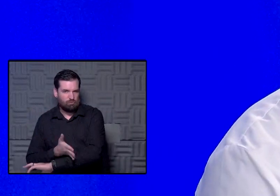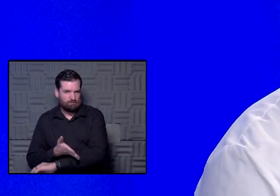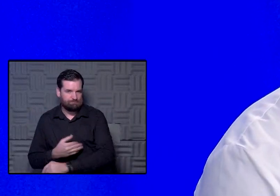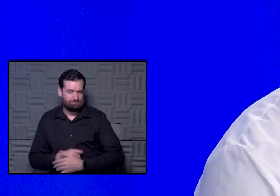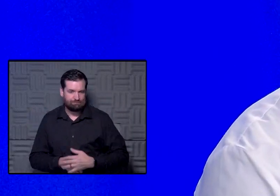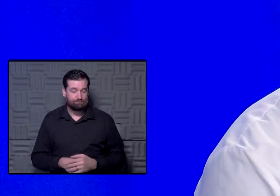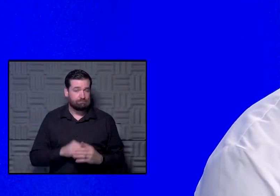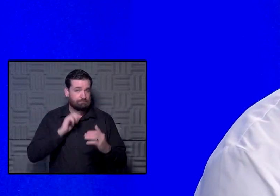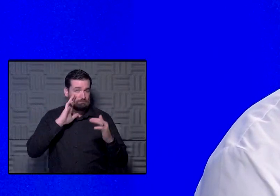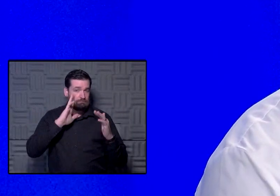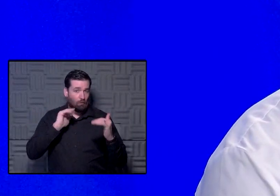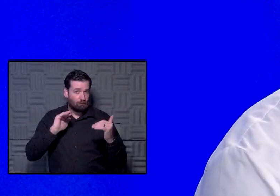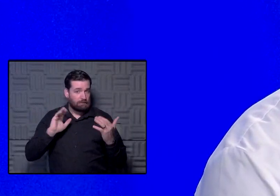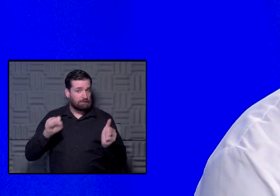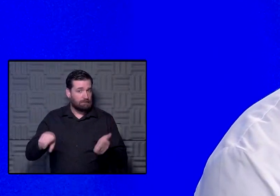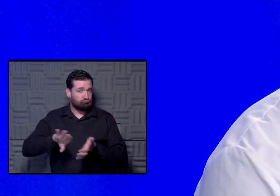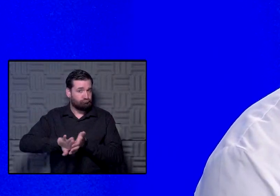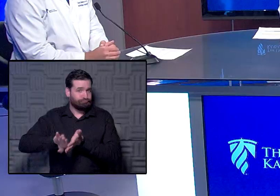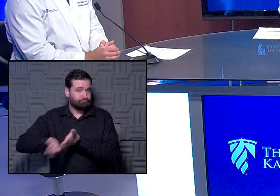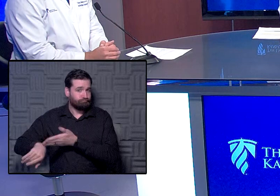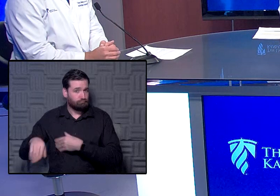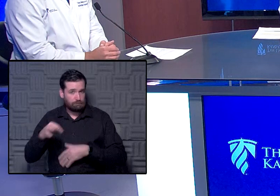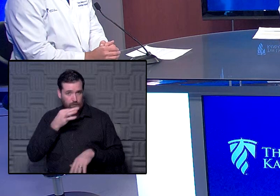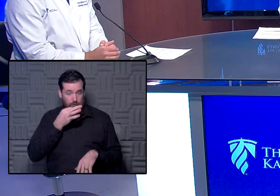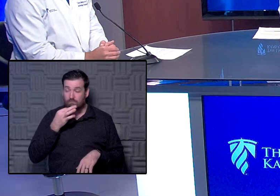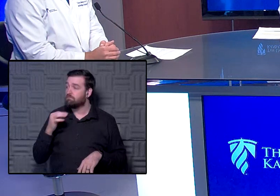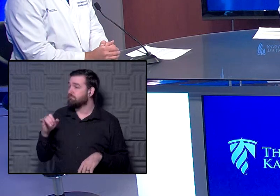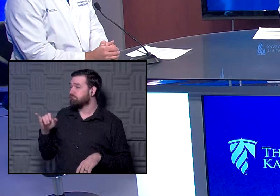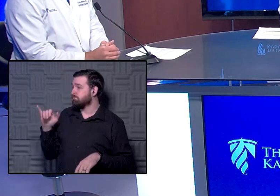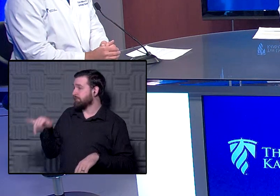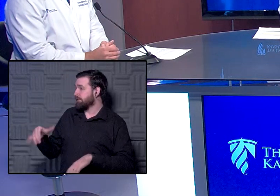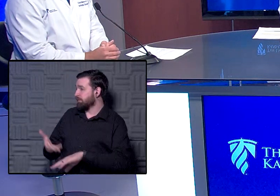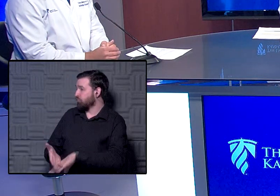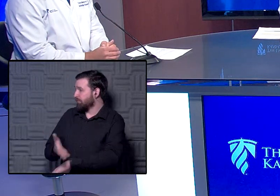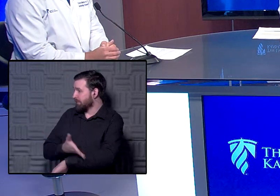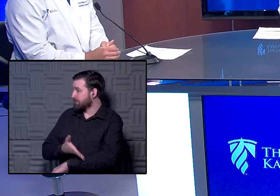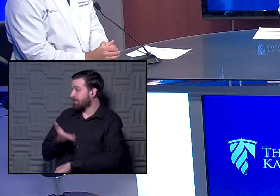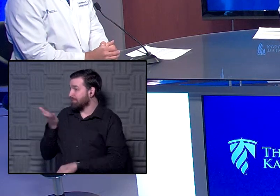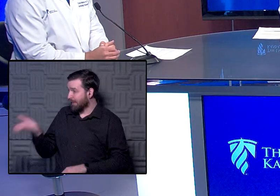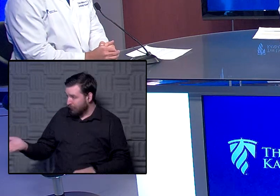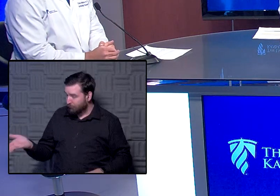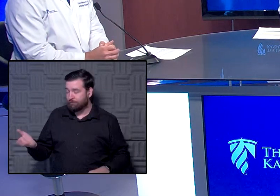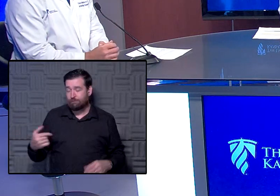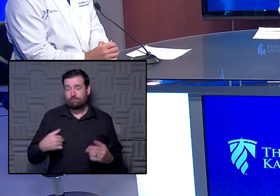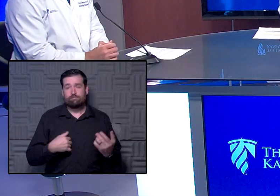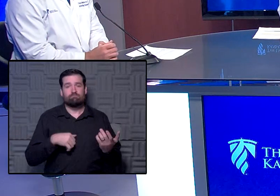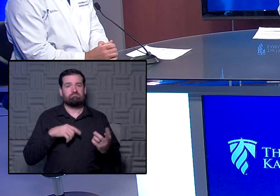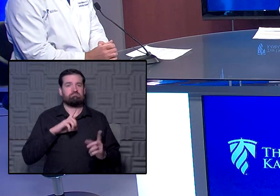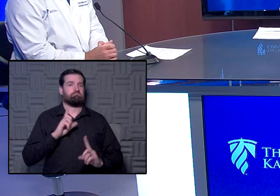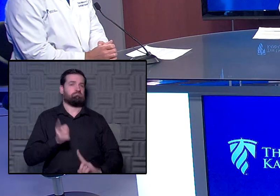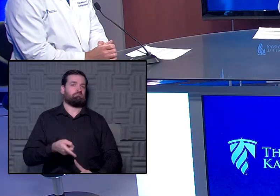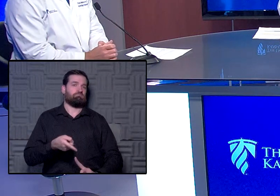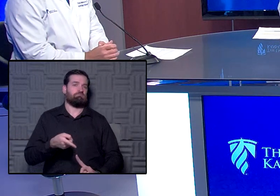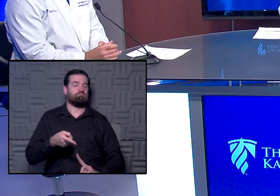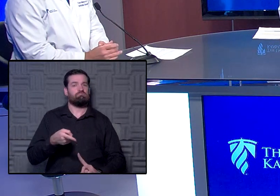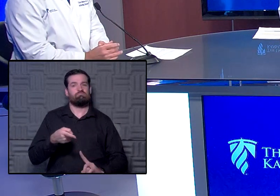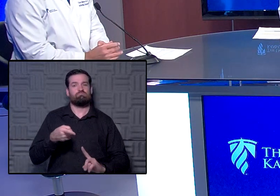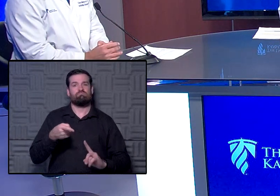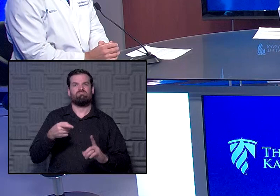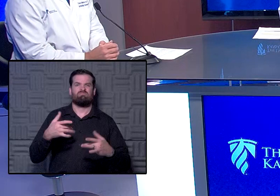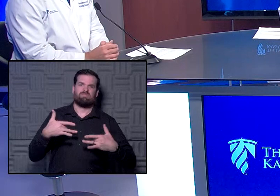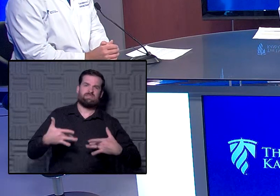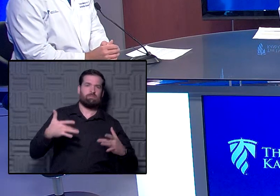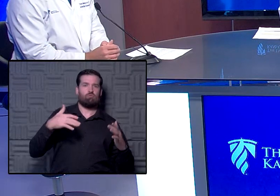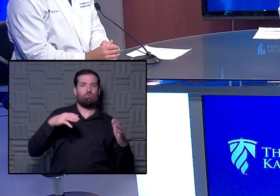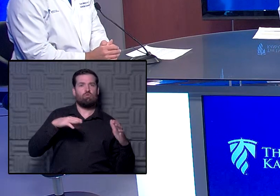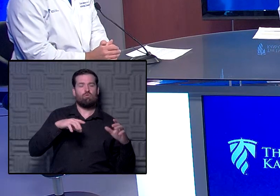they will maybe be able to be discharged soon. Yeah, that's definitely an improvement there. And I think it points out this normal waxing and waning that